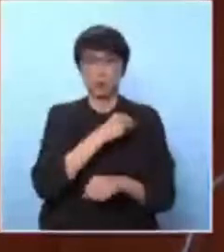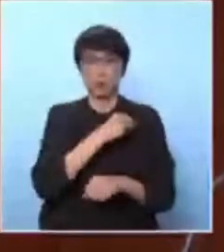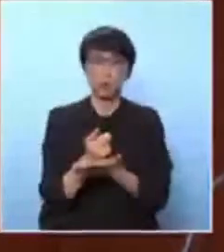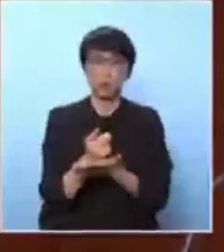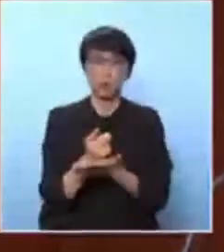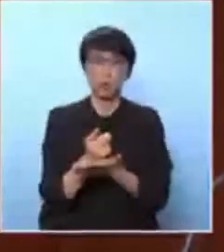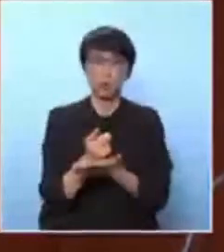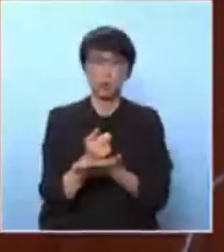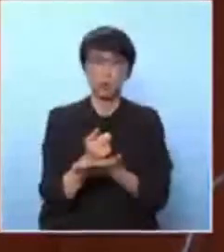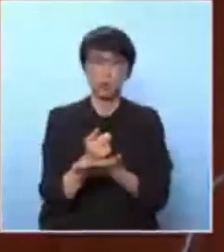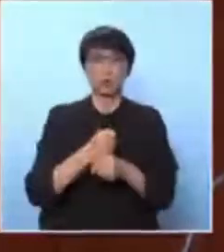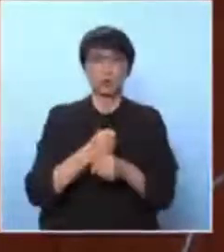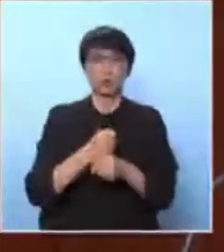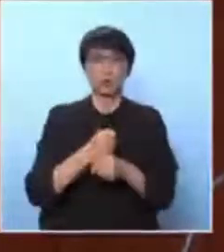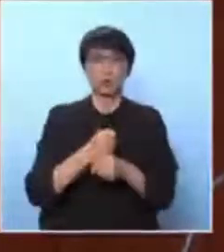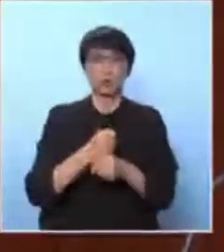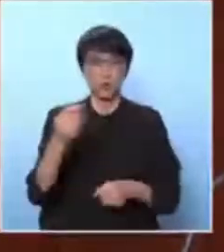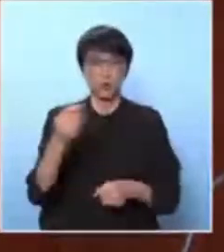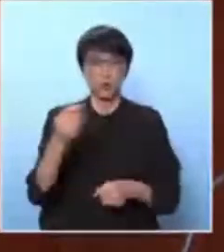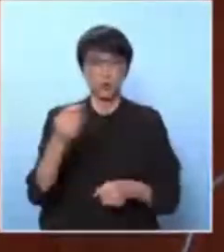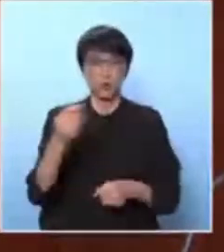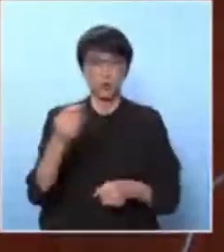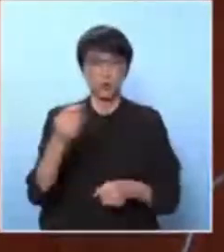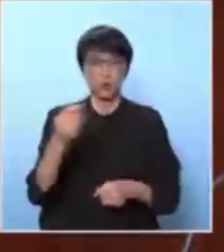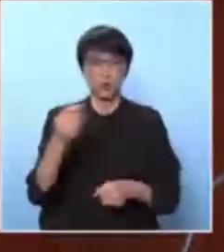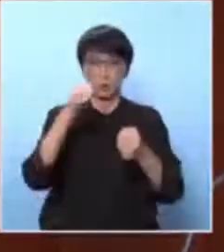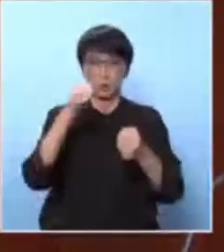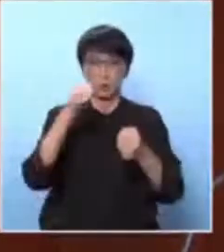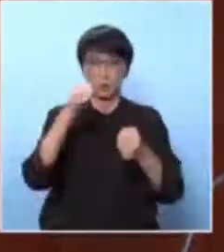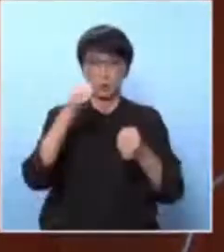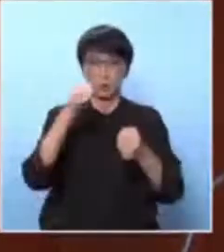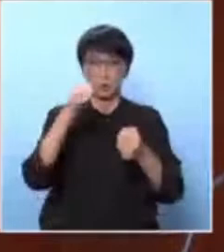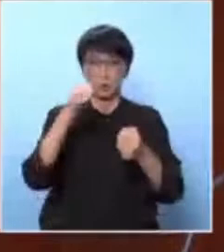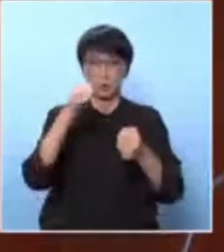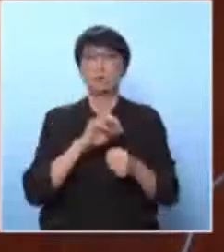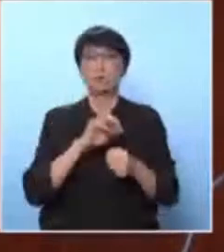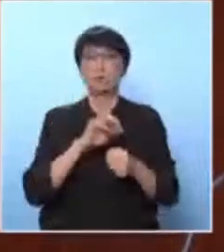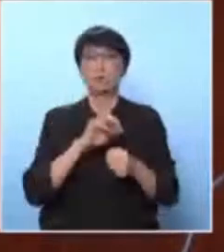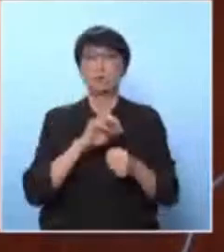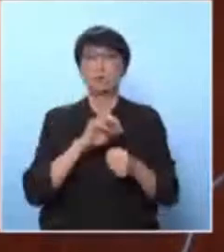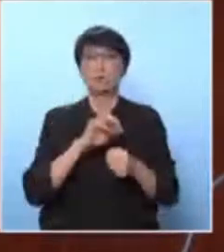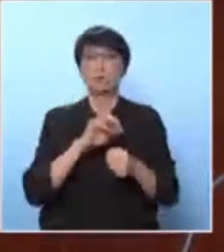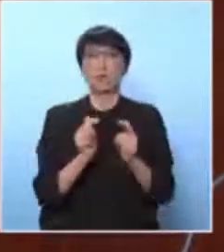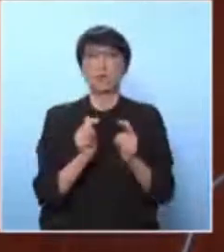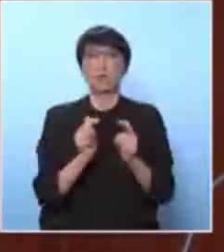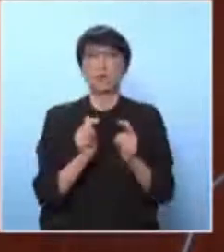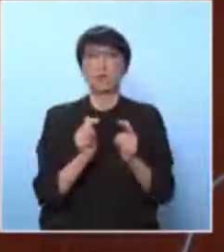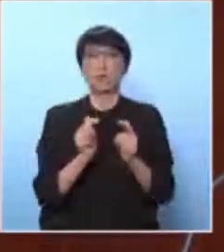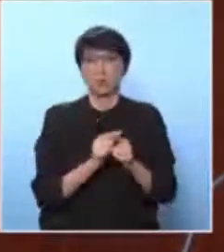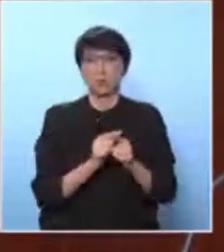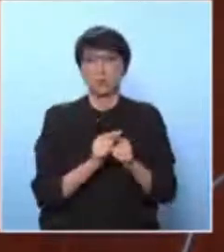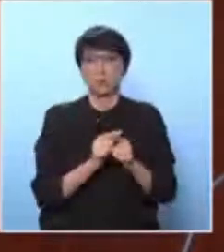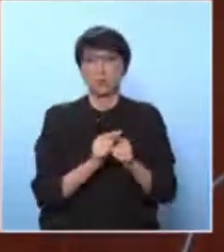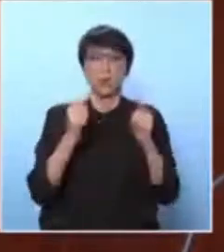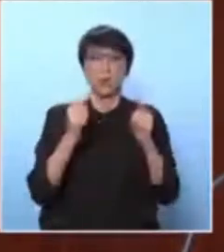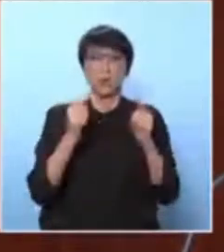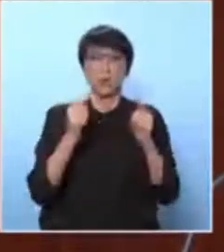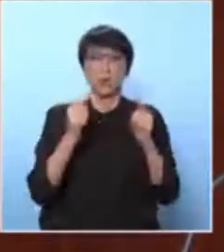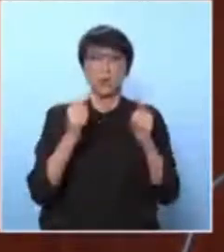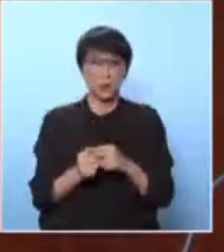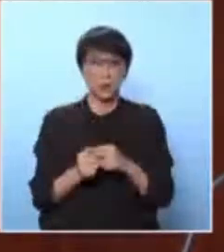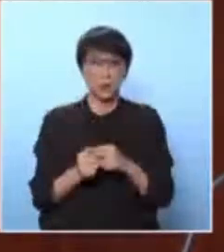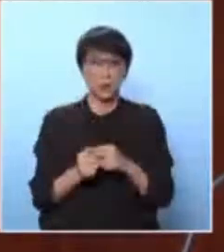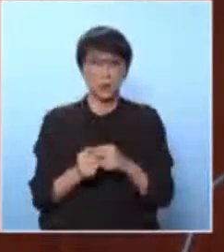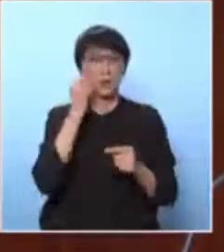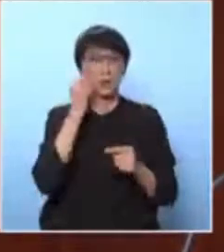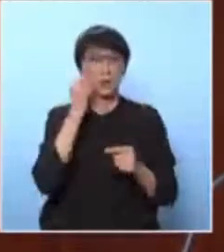Kong is among the places with the longest life expectancy in the world. We are determined to leverage Hong Kong's medical